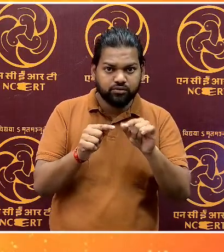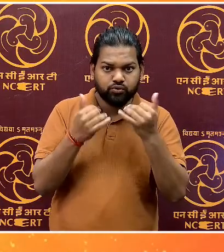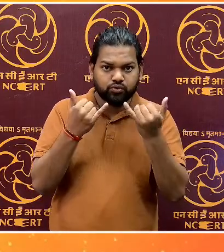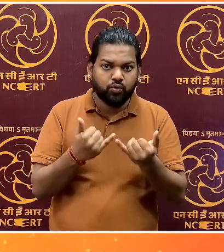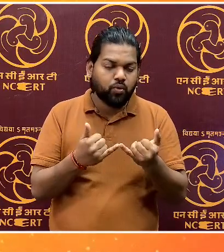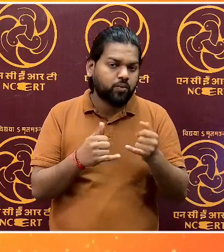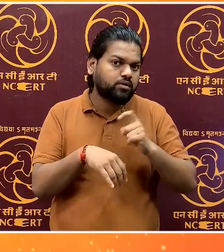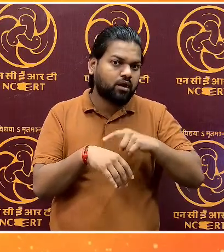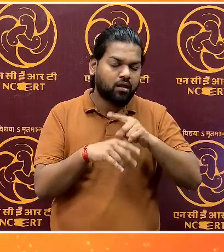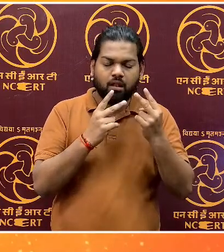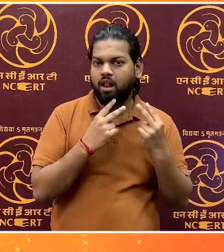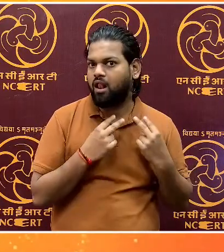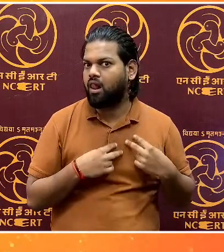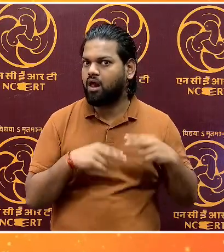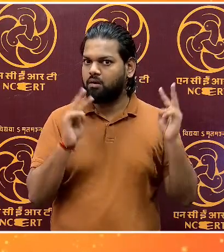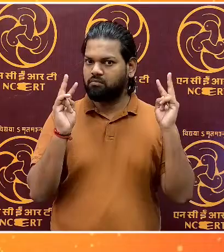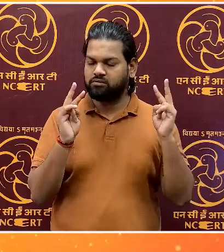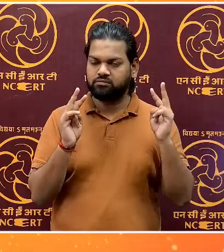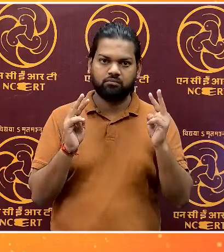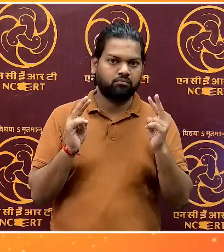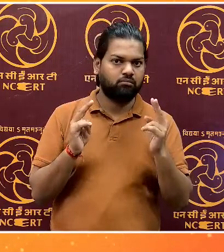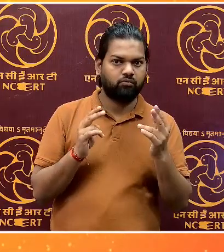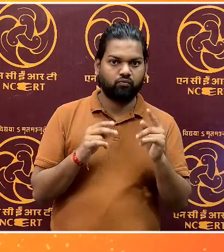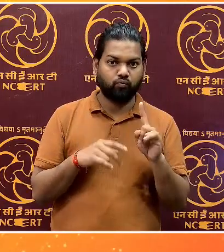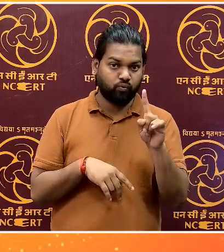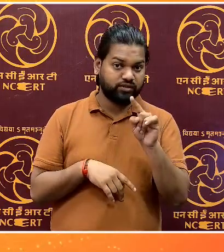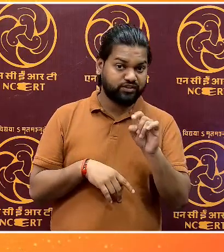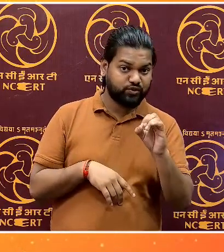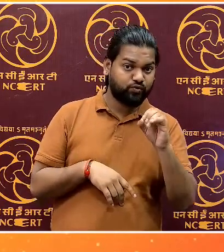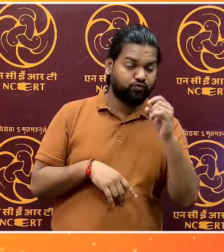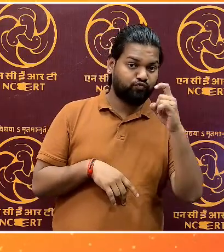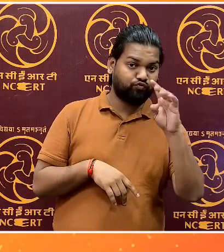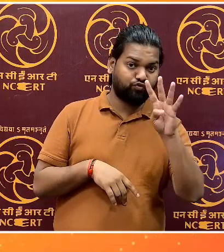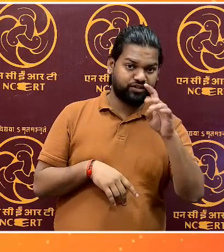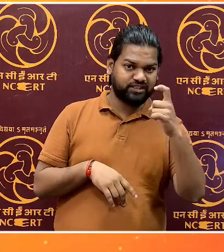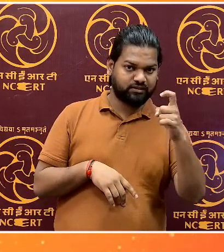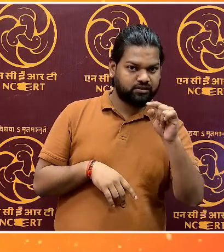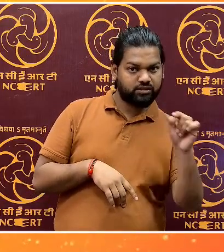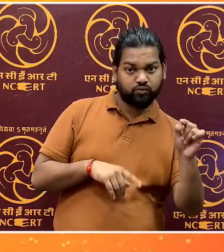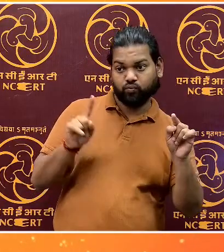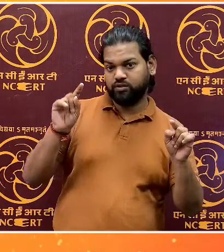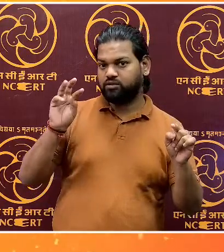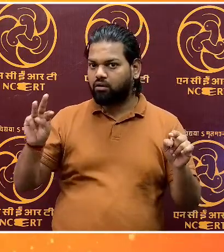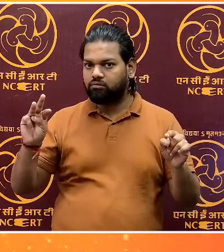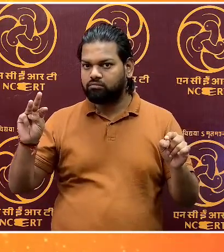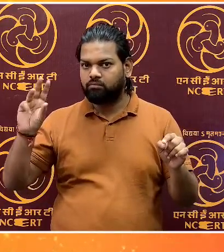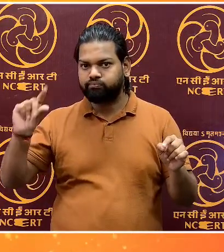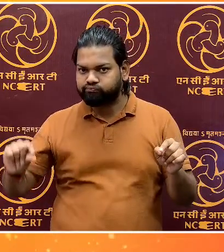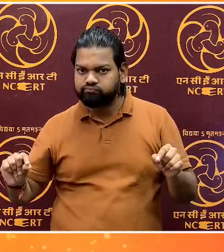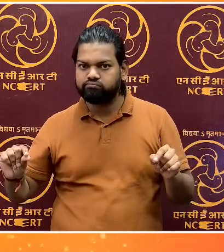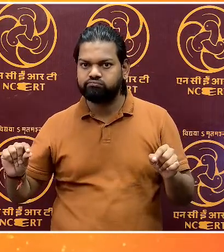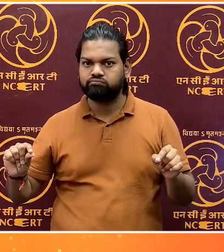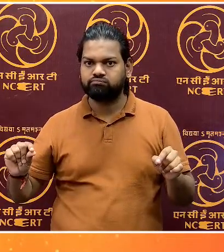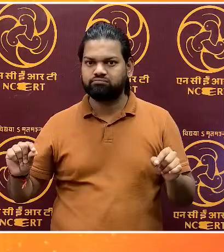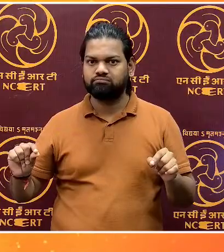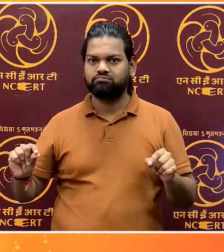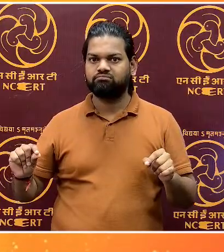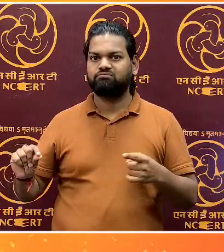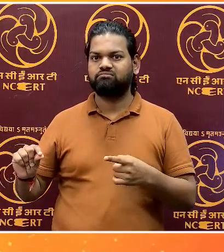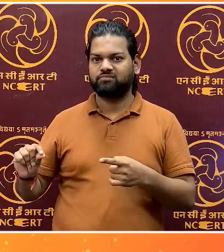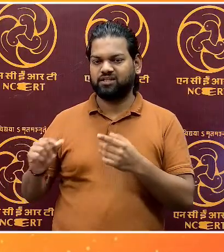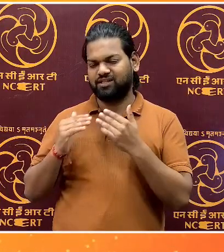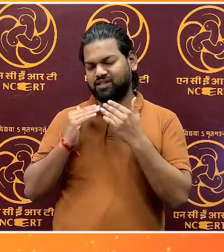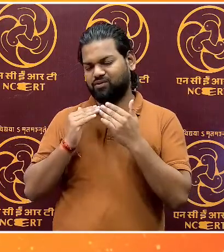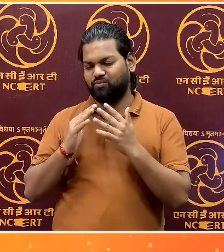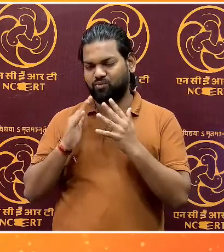present value diminishes or declines from 1047 to 1000 rupee. True. So, sir, thank you